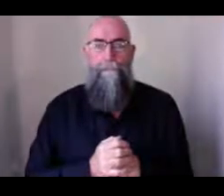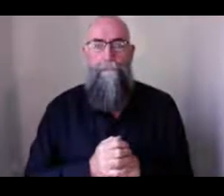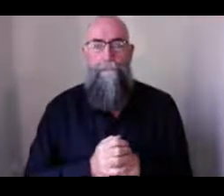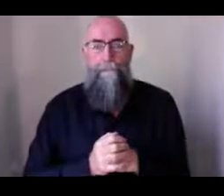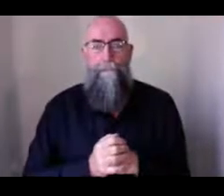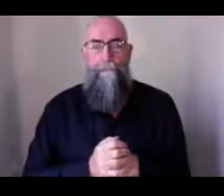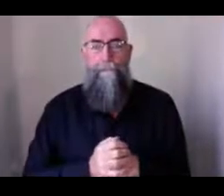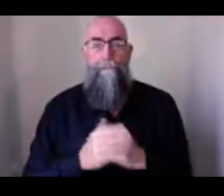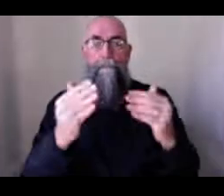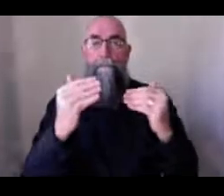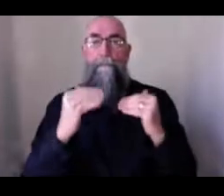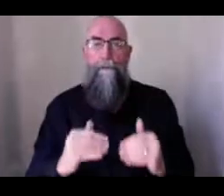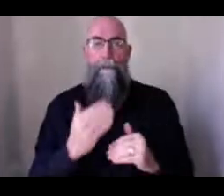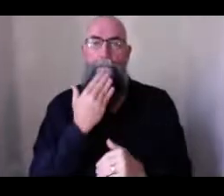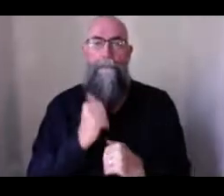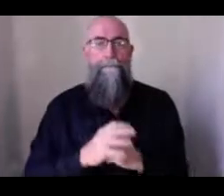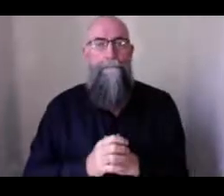Next slide, please.